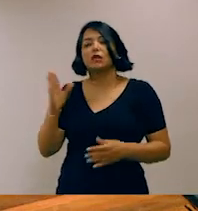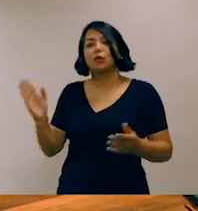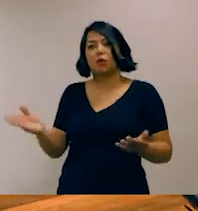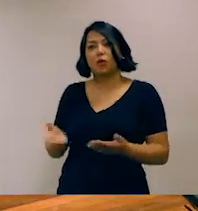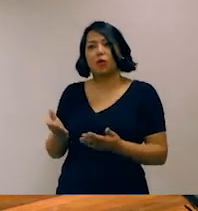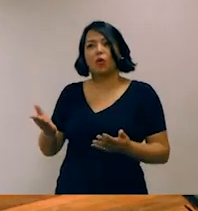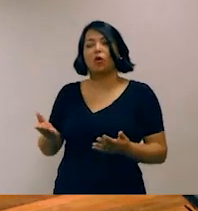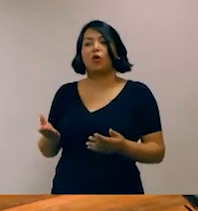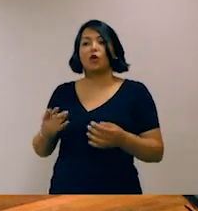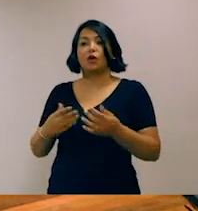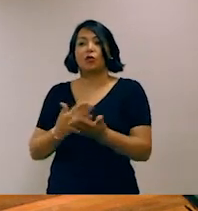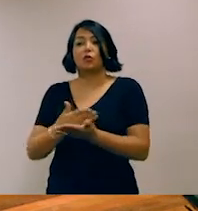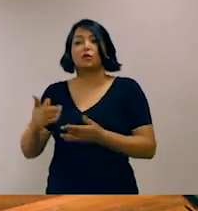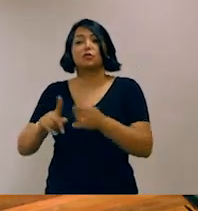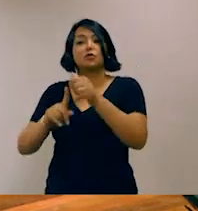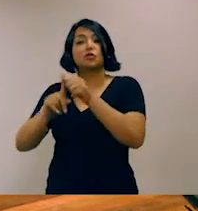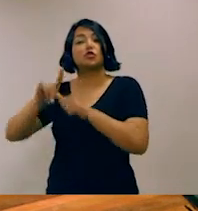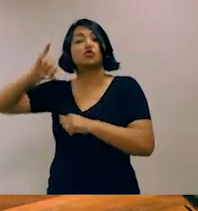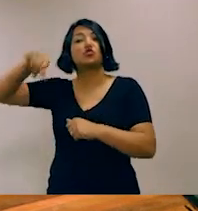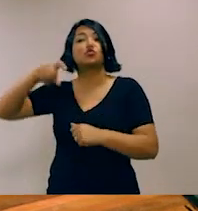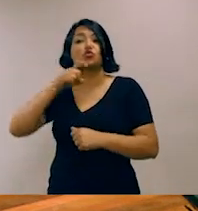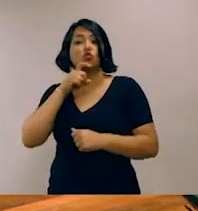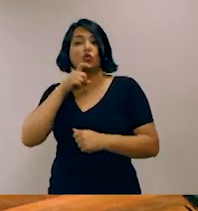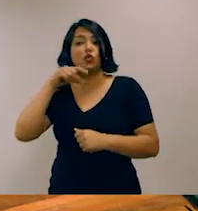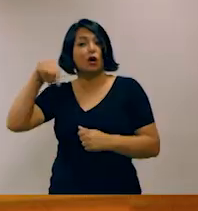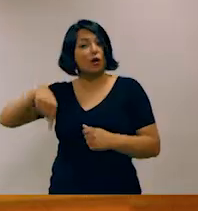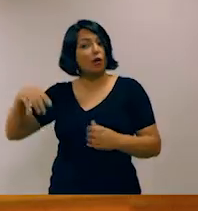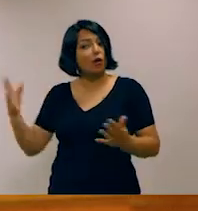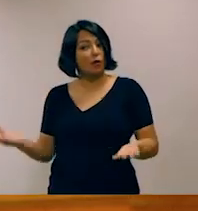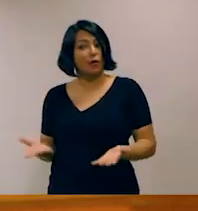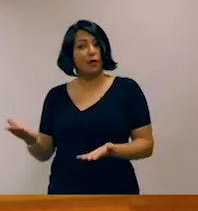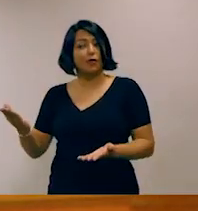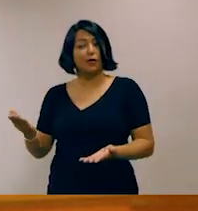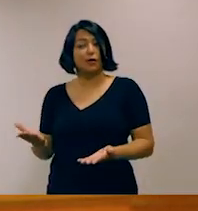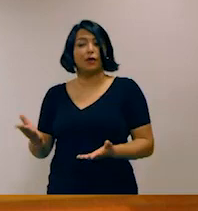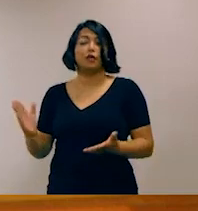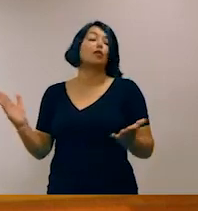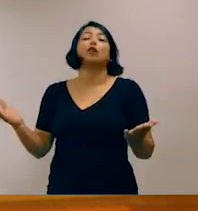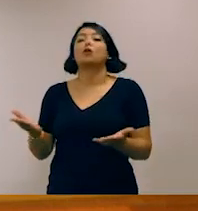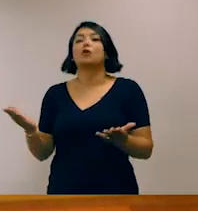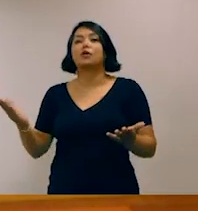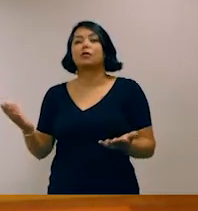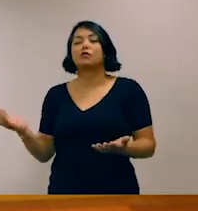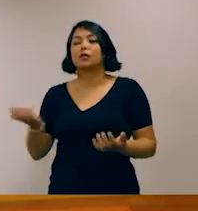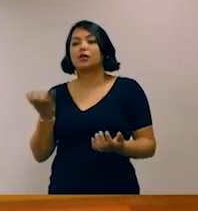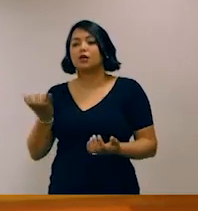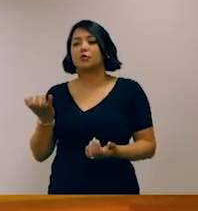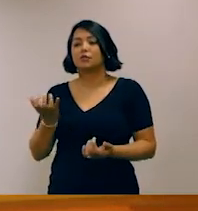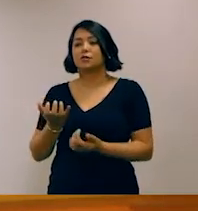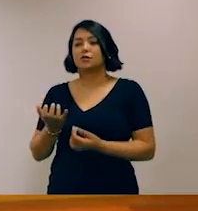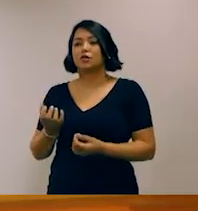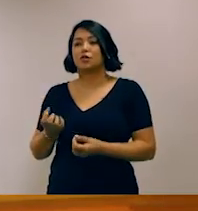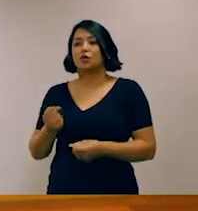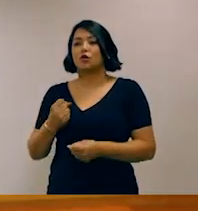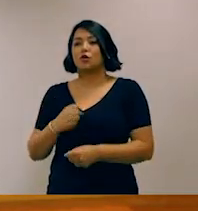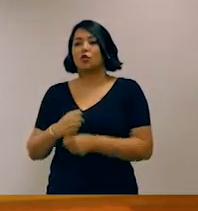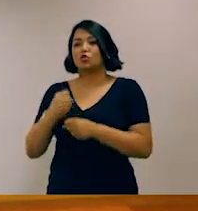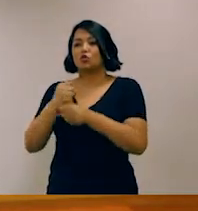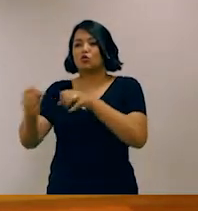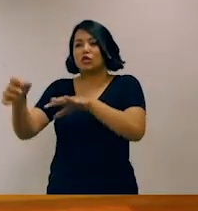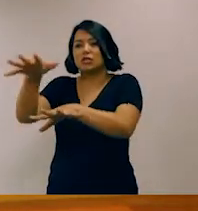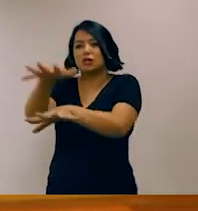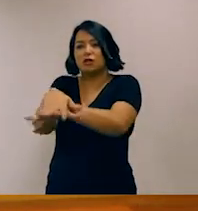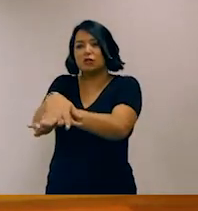inherited this system. We received it in July of this year, and the biggest demand we have regarding it is